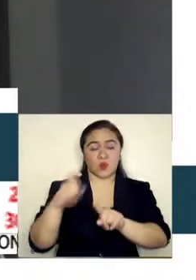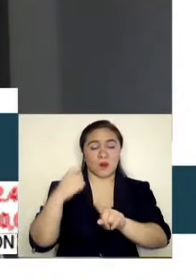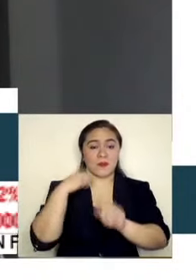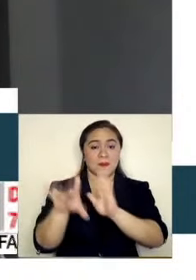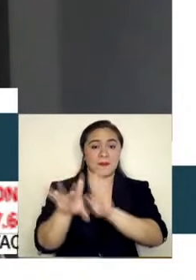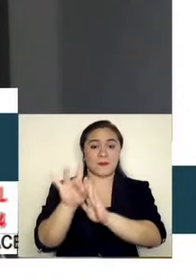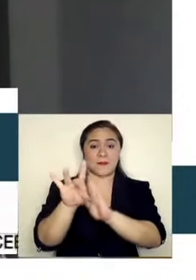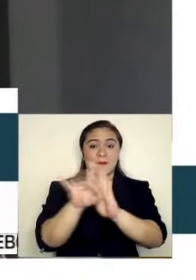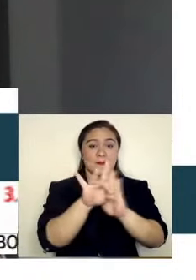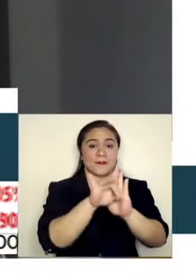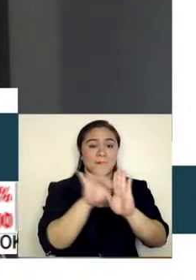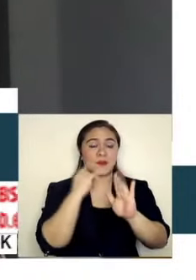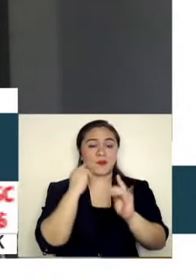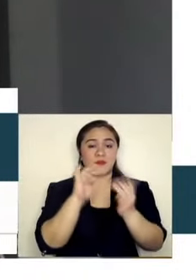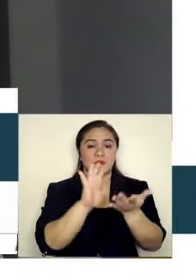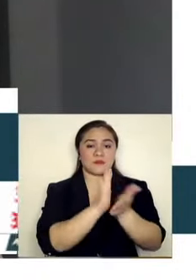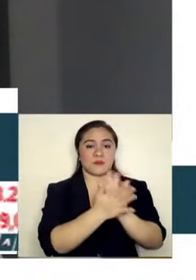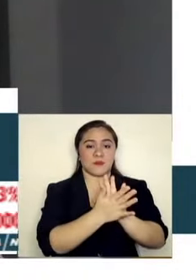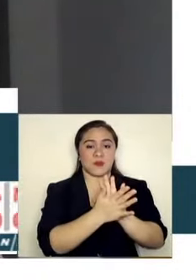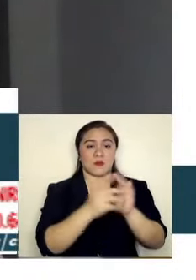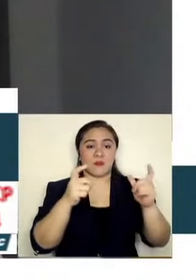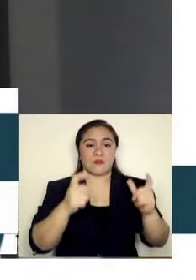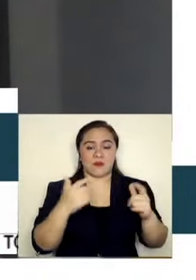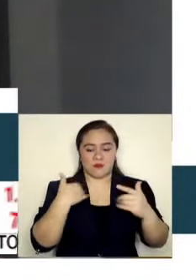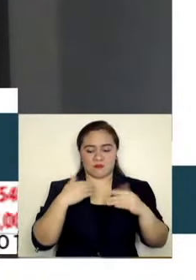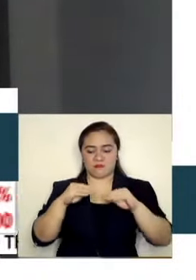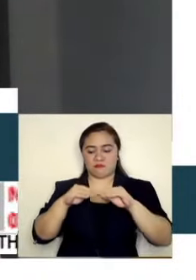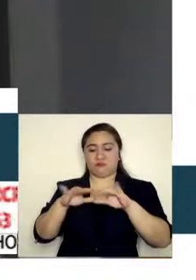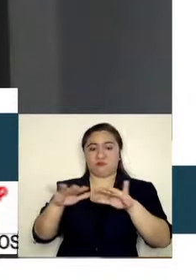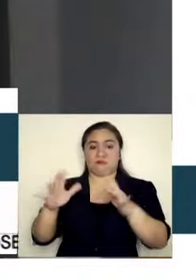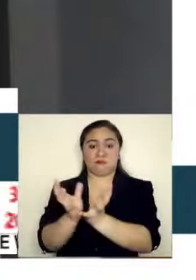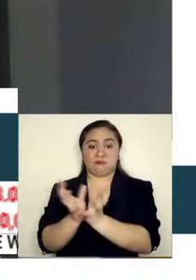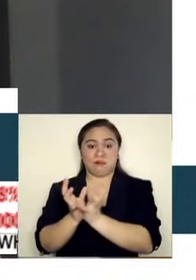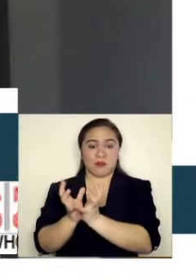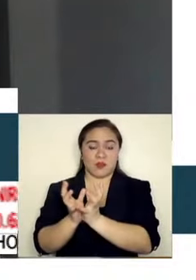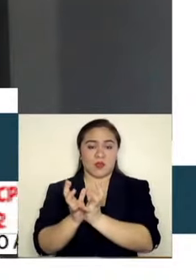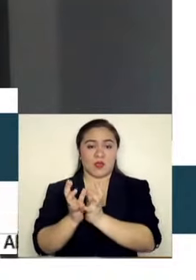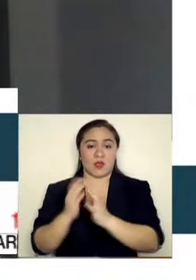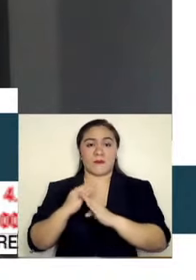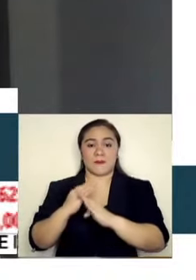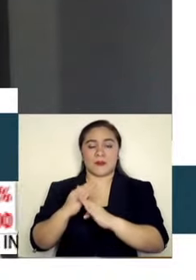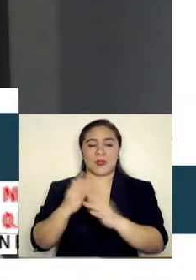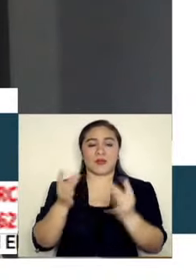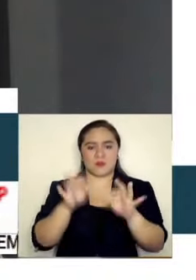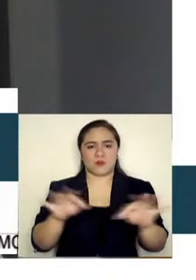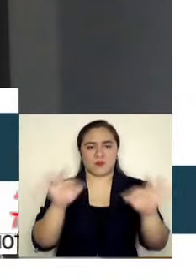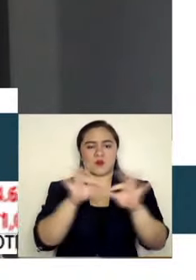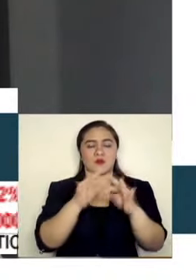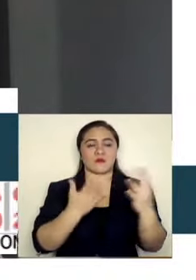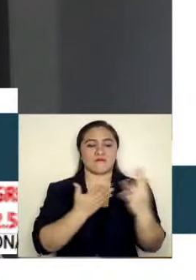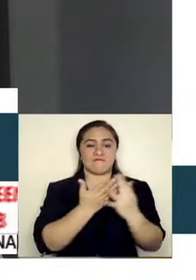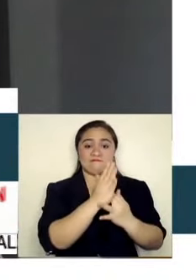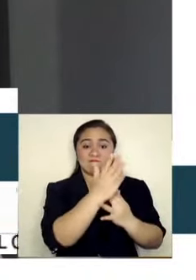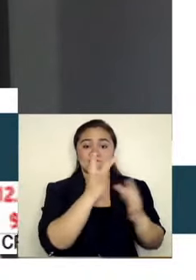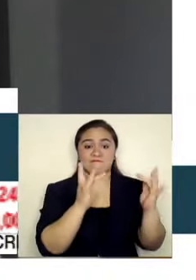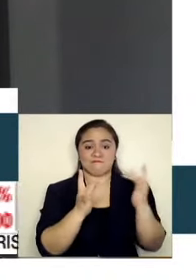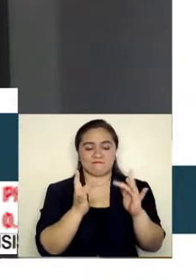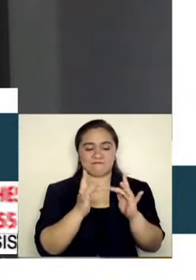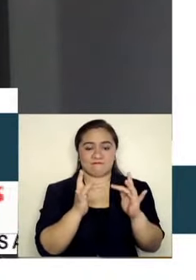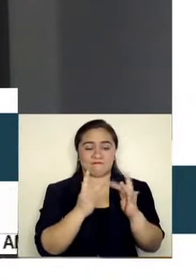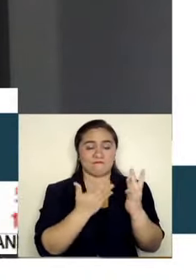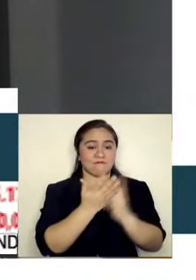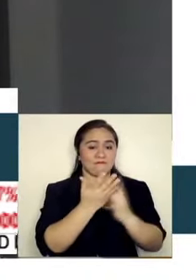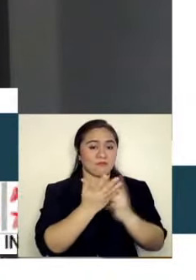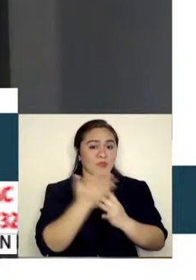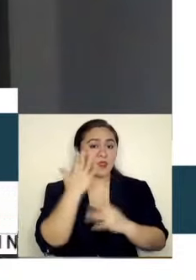isolation so that we can cut the transmission in the community. And foremost, contact tracing should be expanded to the third generation. And we